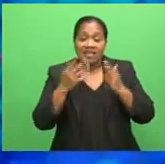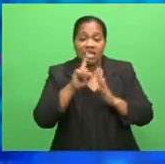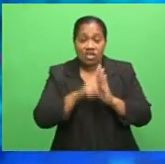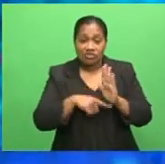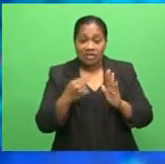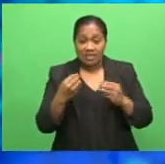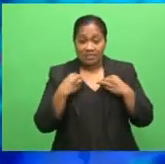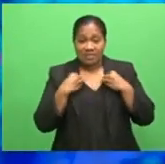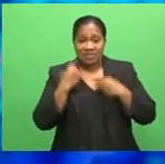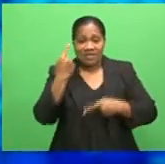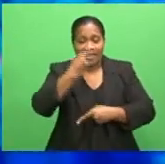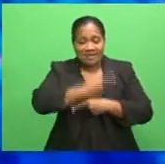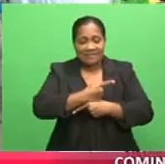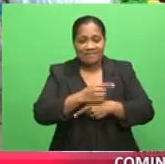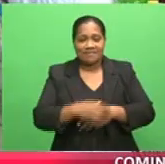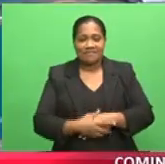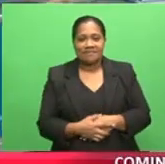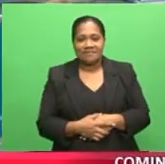tonight,